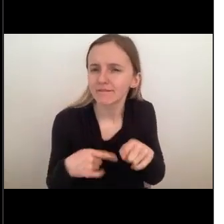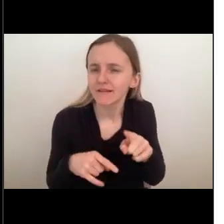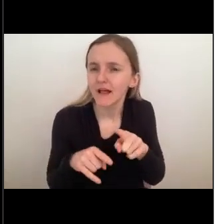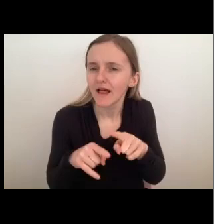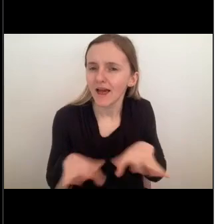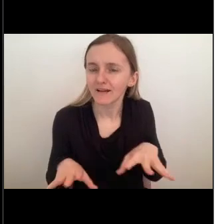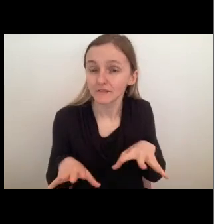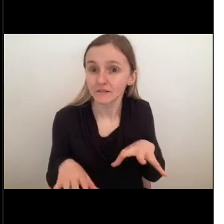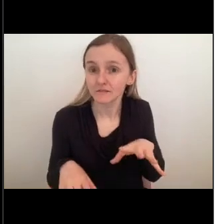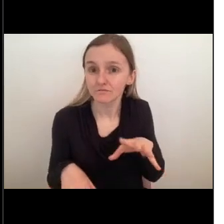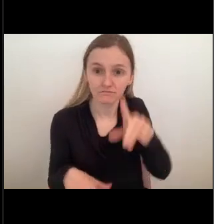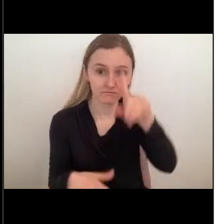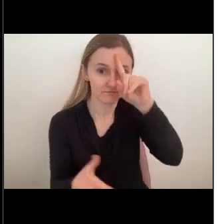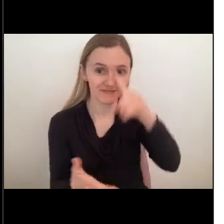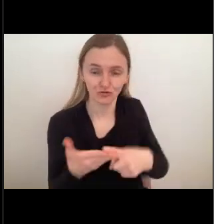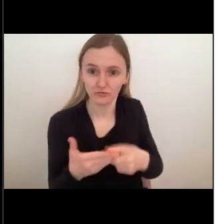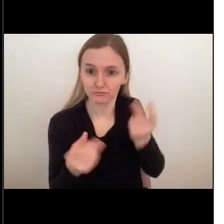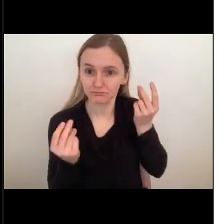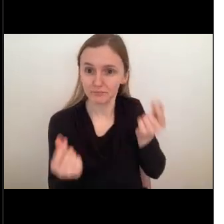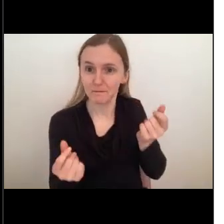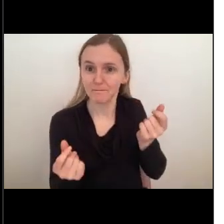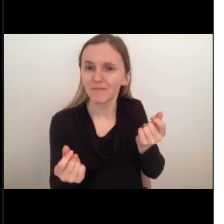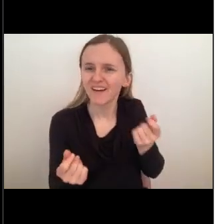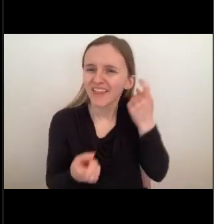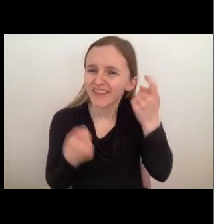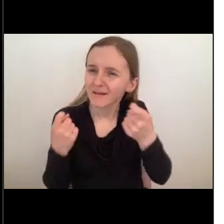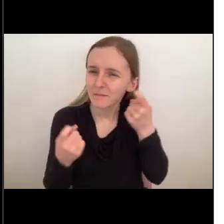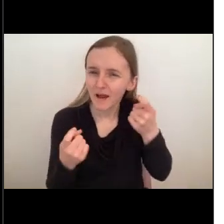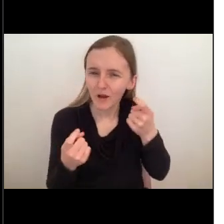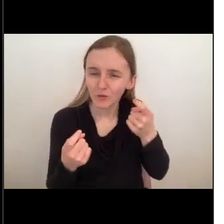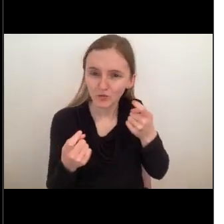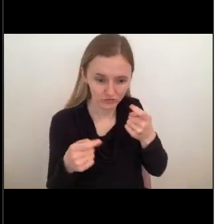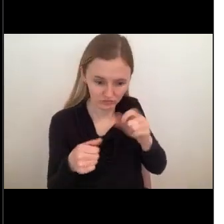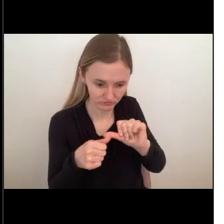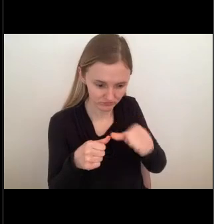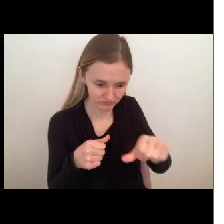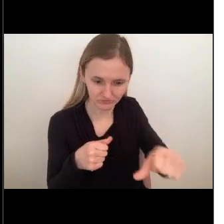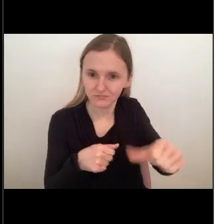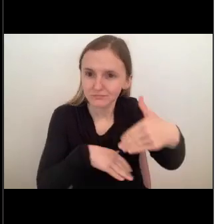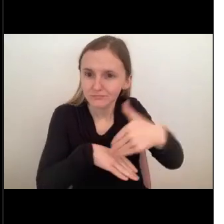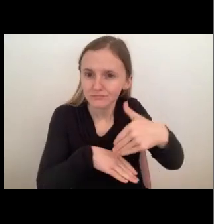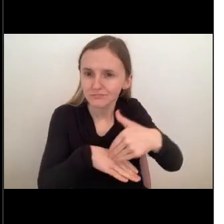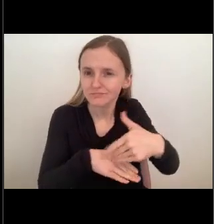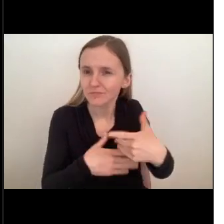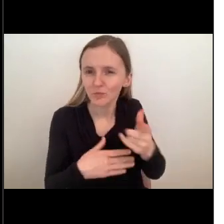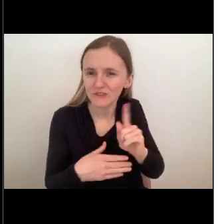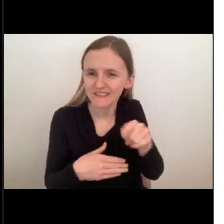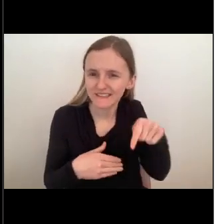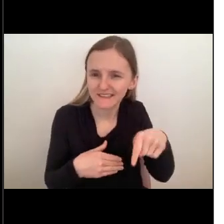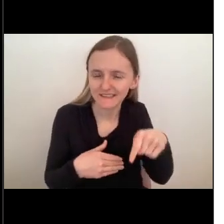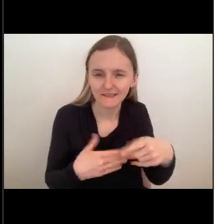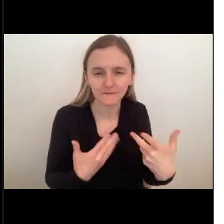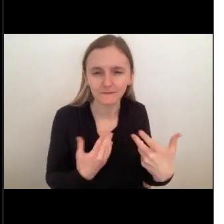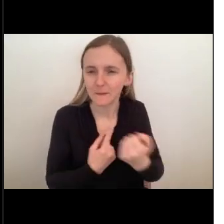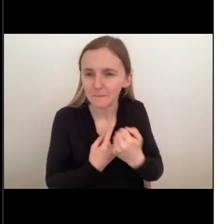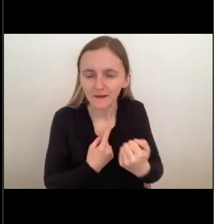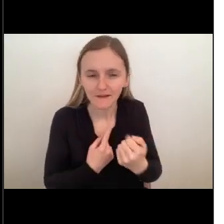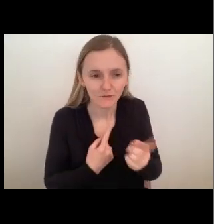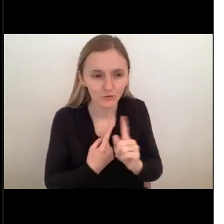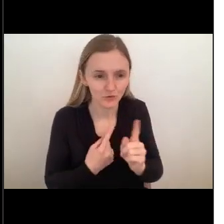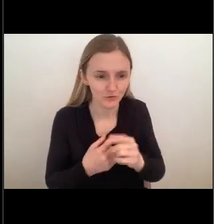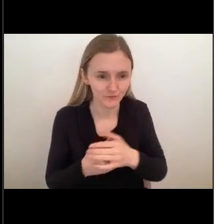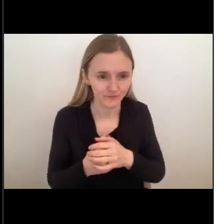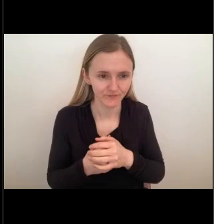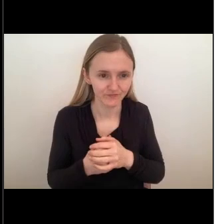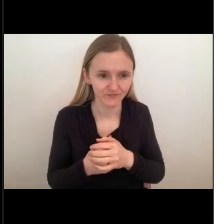no thought or consequences of the impact that those decisions may well have on themselves or on others, and might